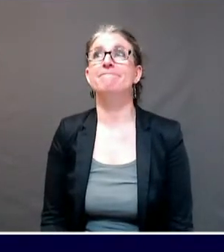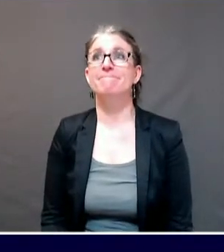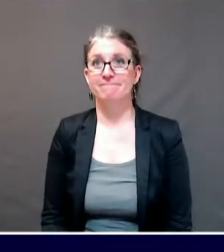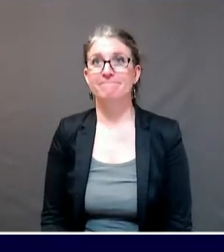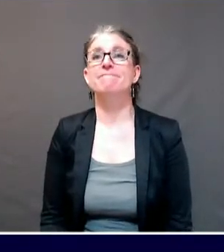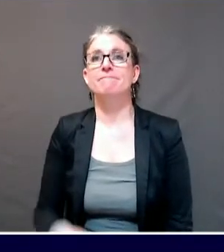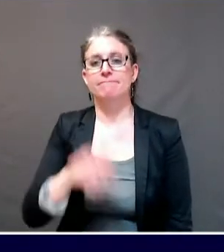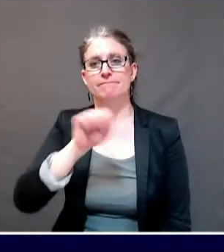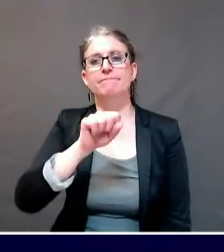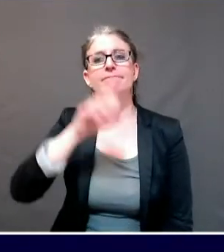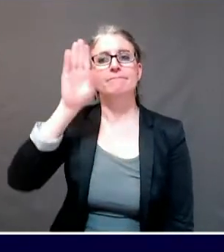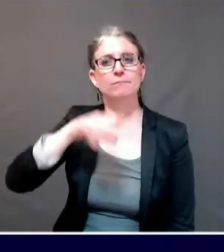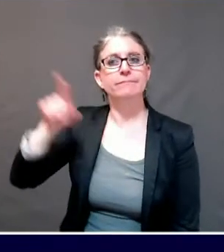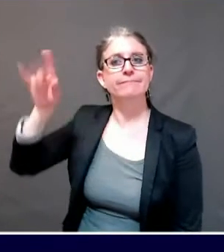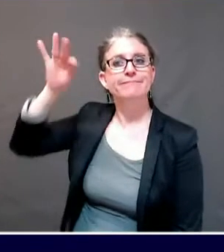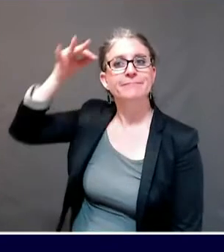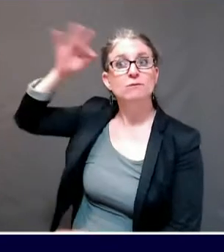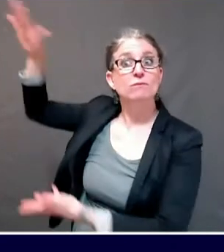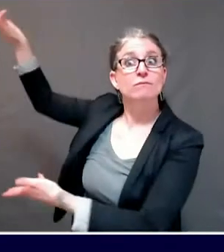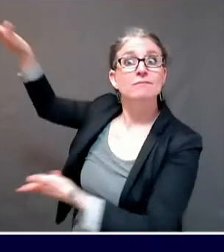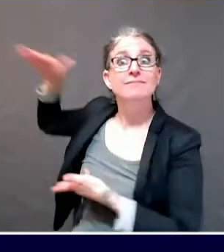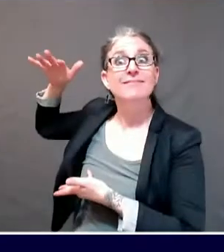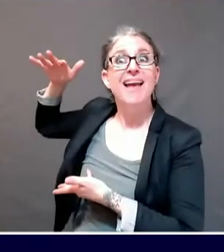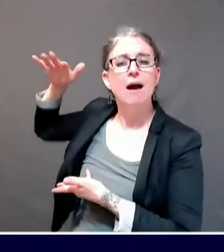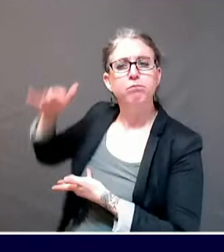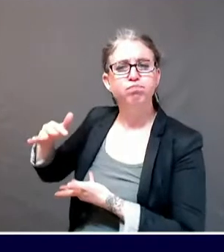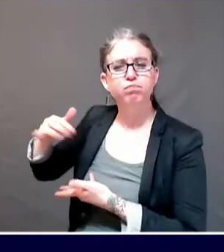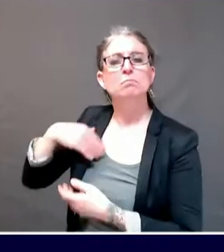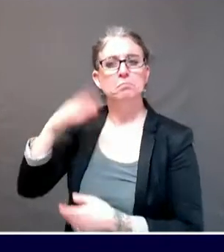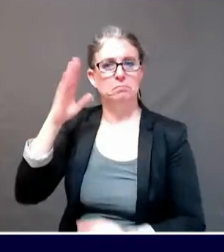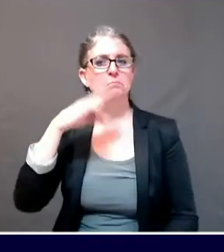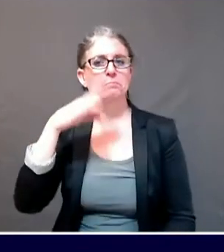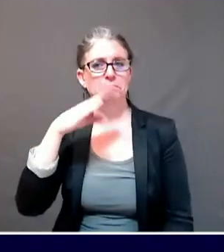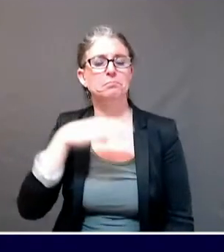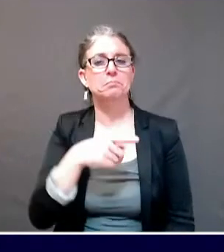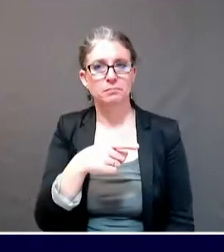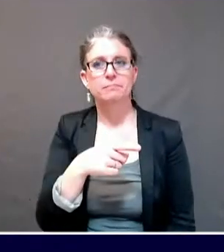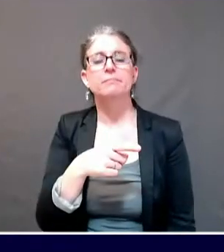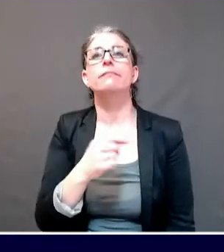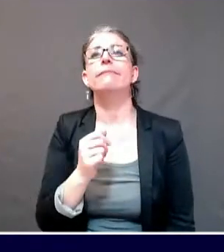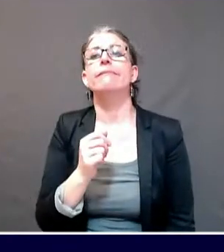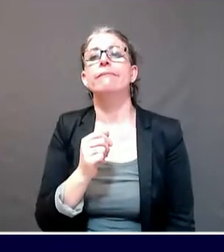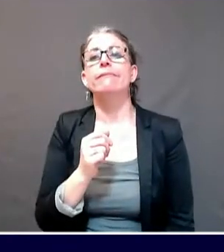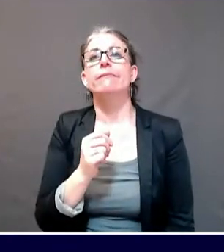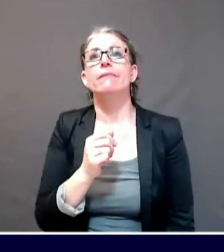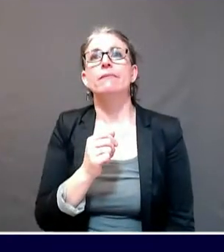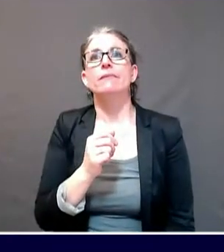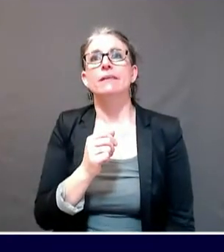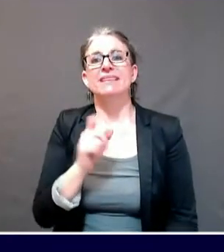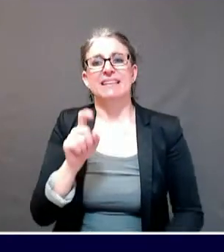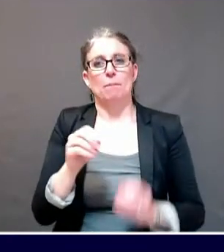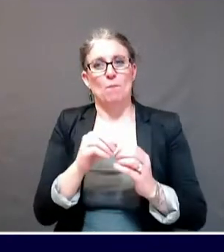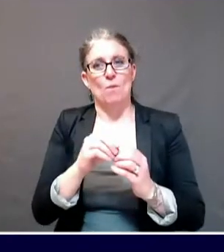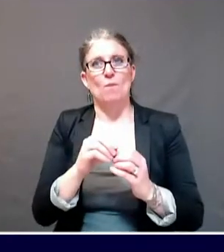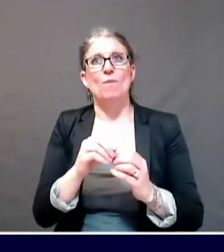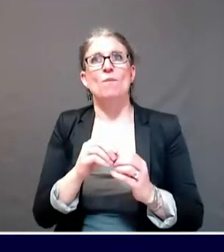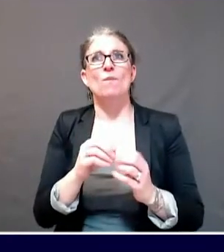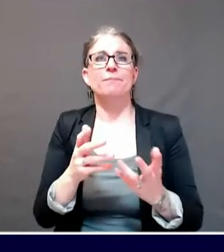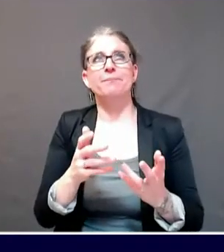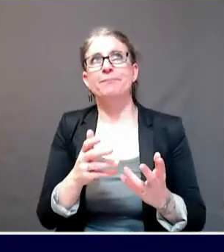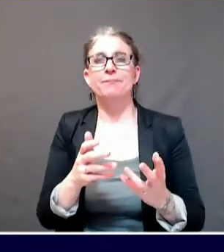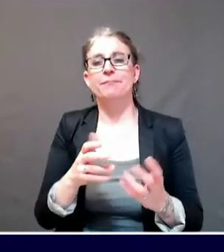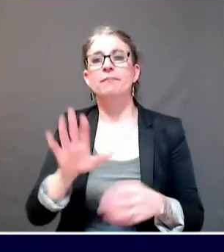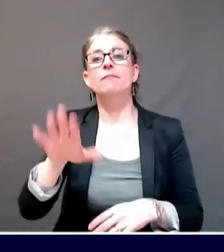hoped. But is there a number for, like, say they do ramp up production, say we